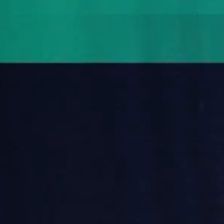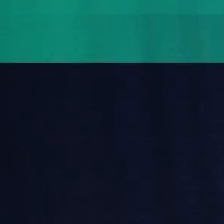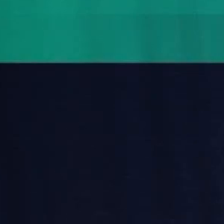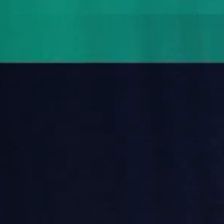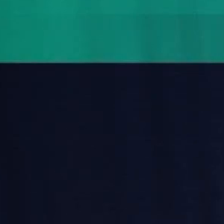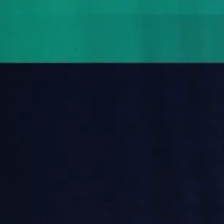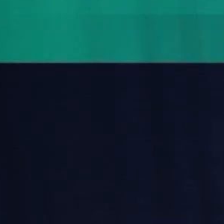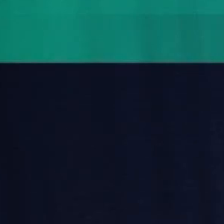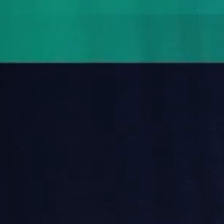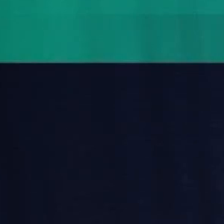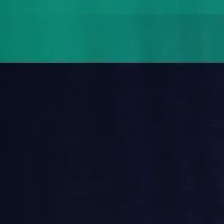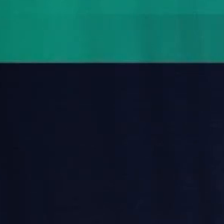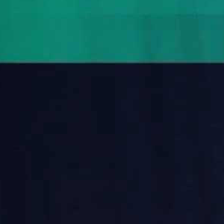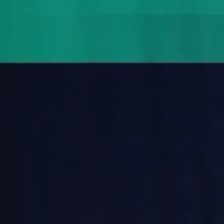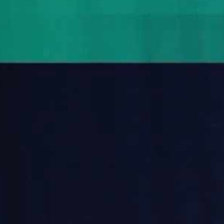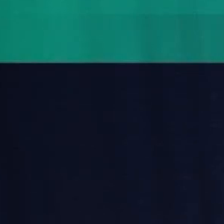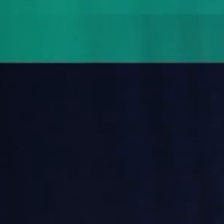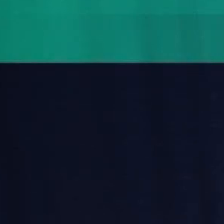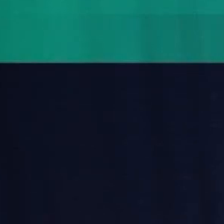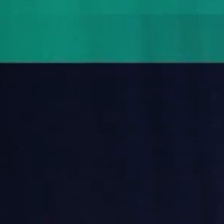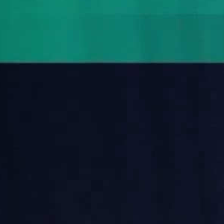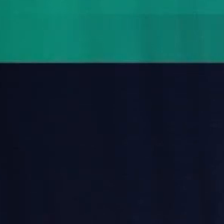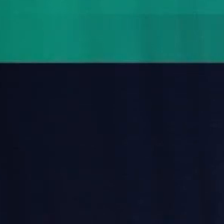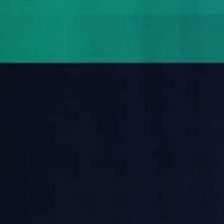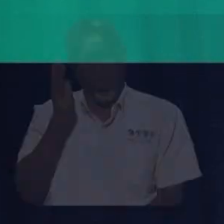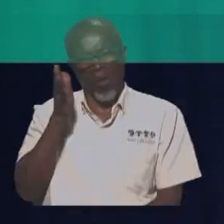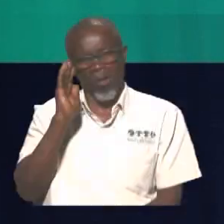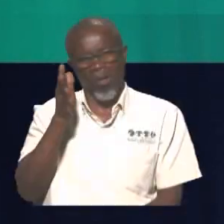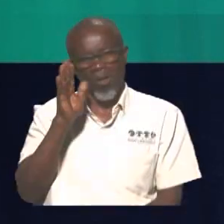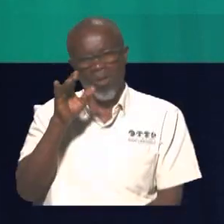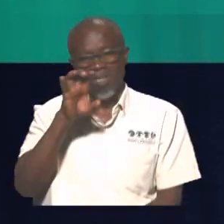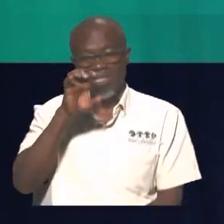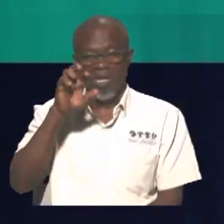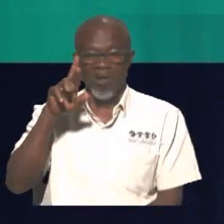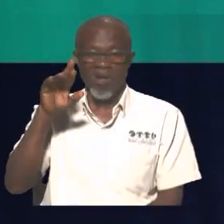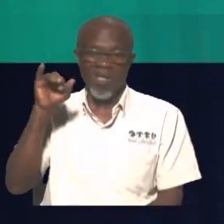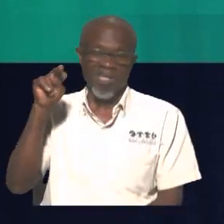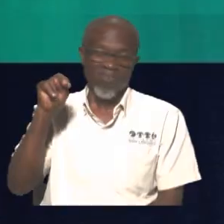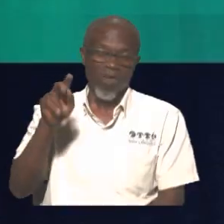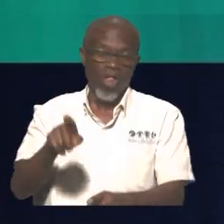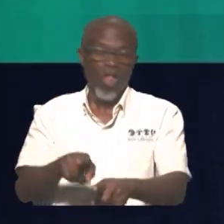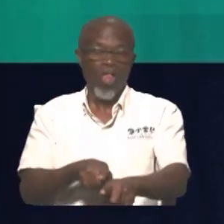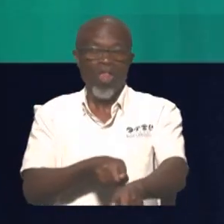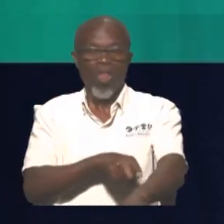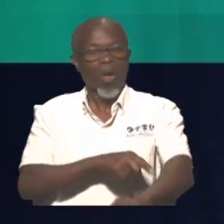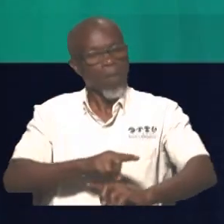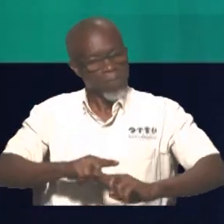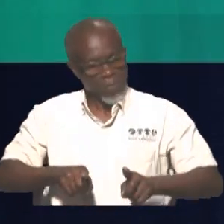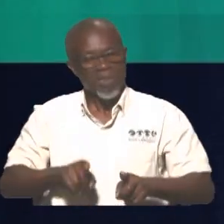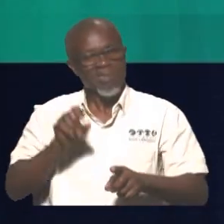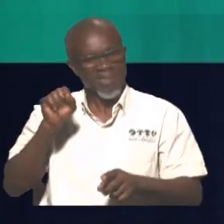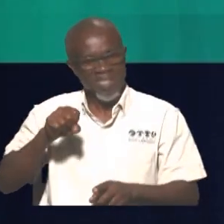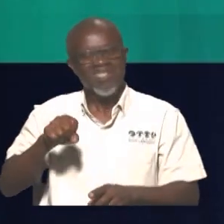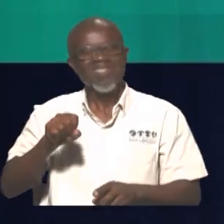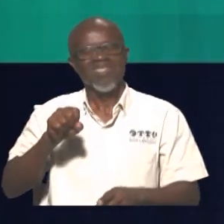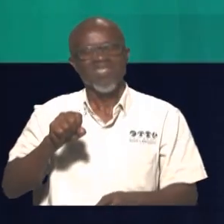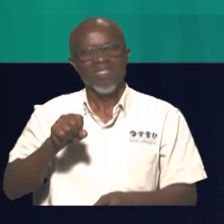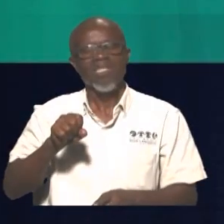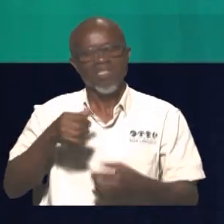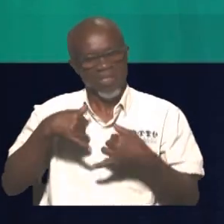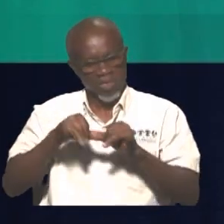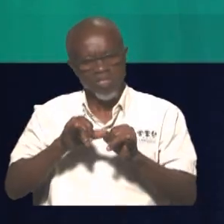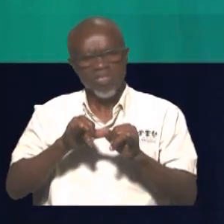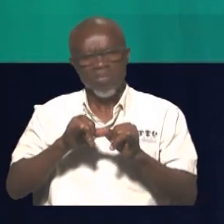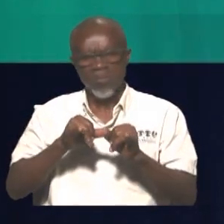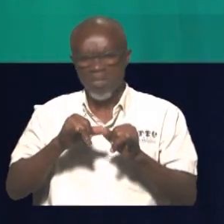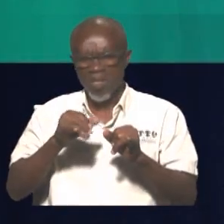Hello there. I know it feels like we've been talking about Erin for quite a while, and that's because we have been. It continues to be a threat. Now,